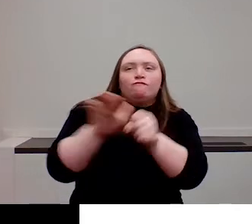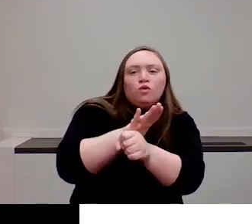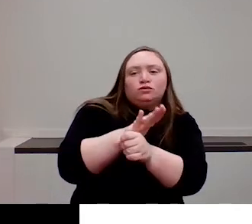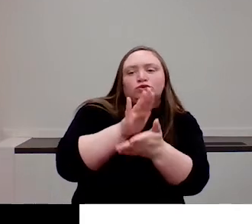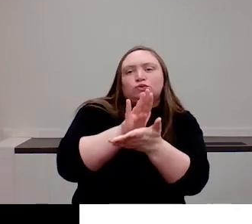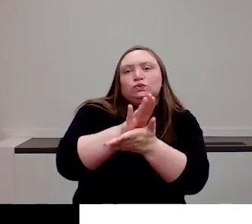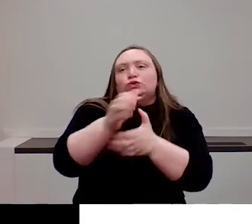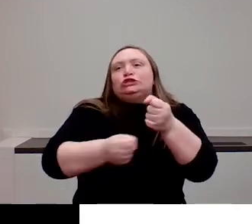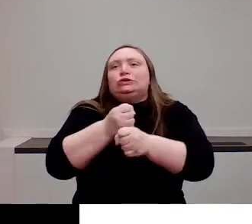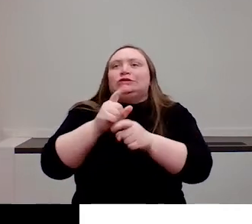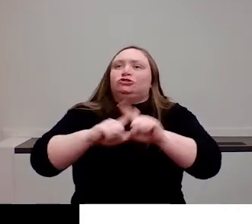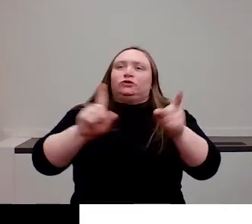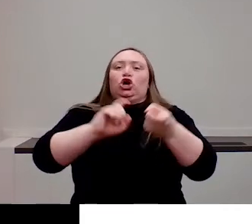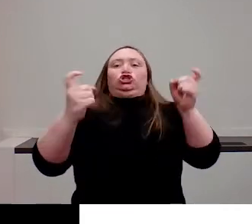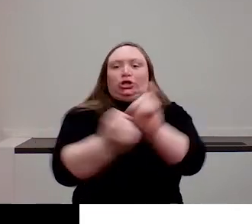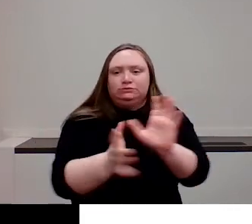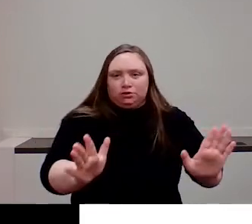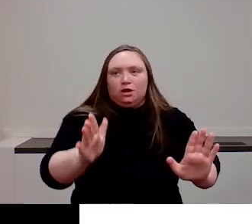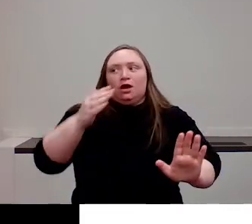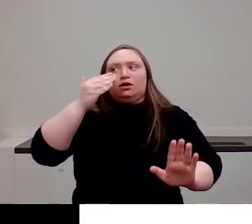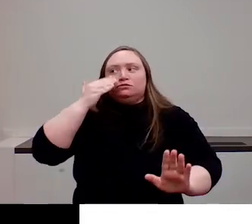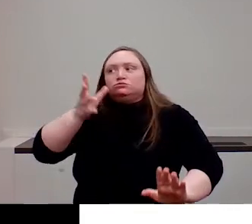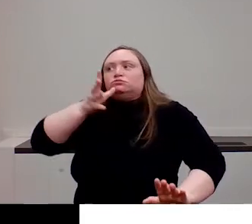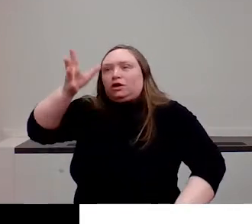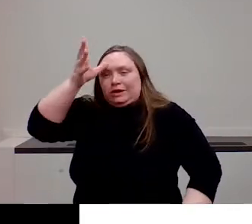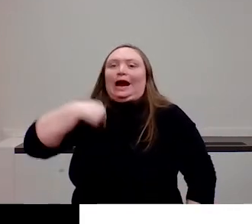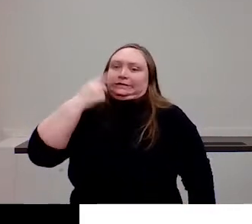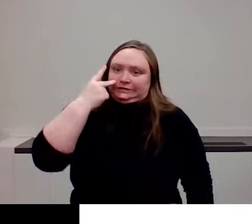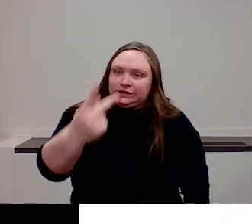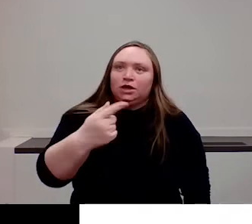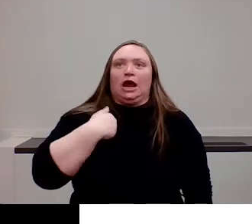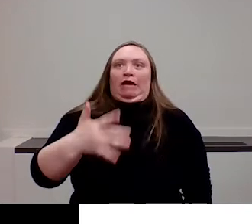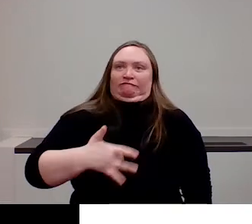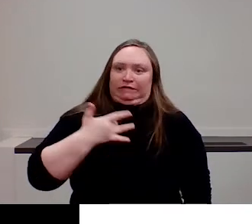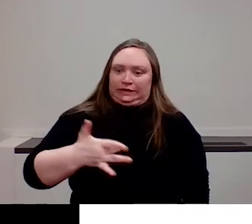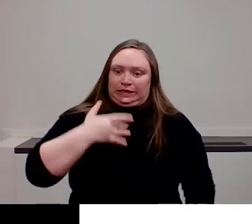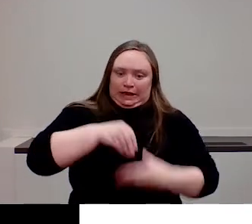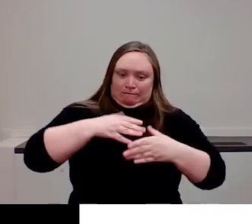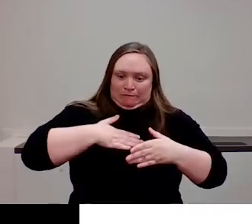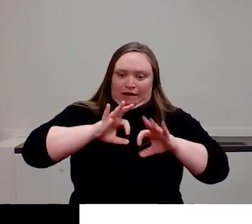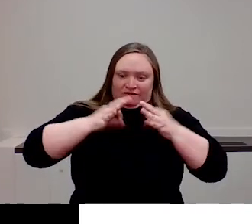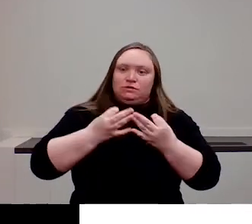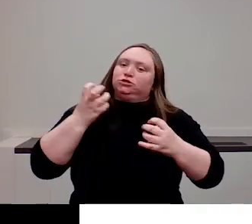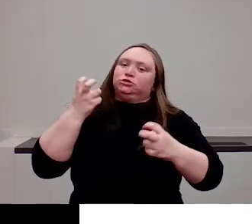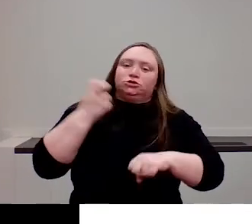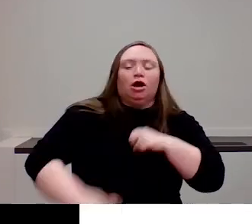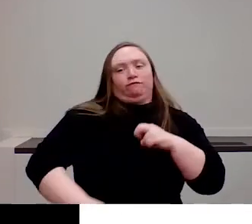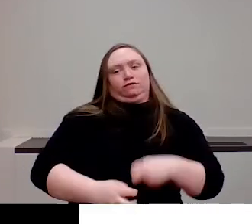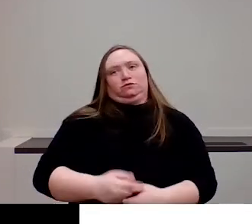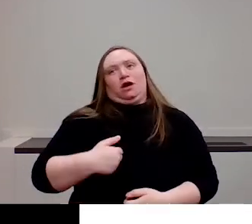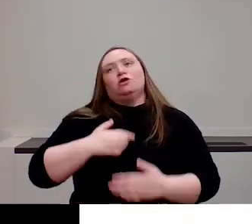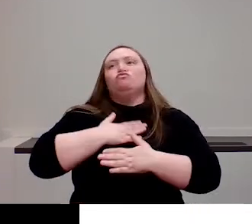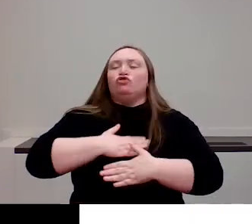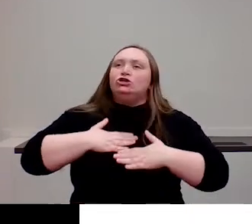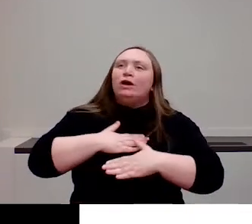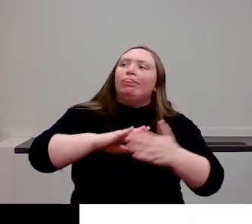that's a whole nother adjustment issue. And as a parent, I see it and I feel it in my own family, and it's tough. And I appreciate